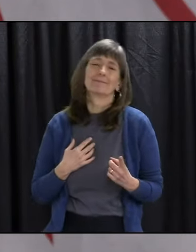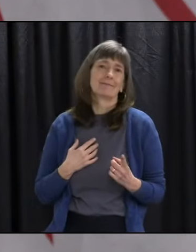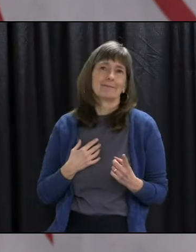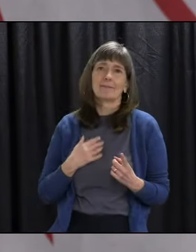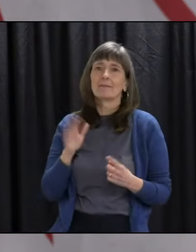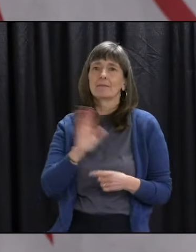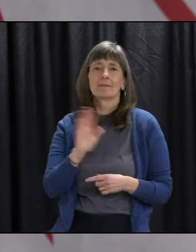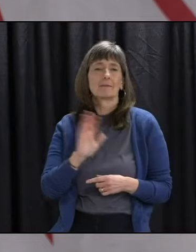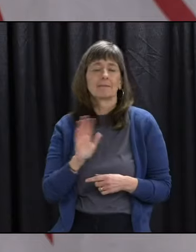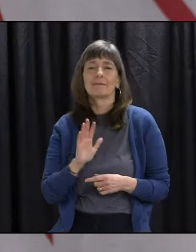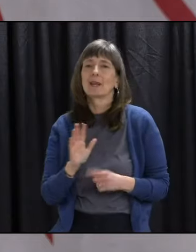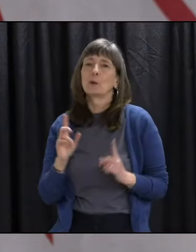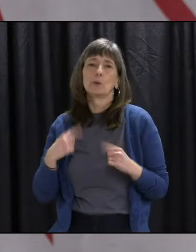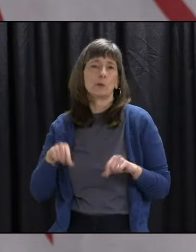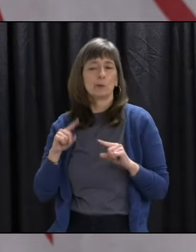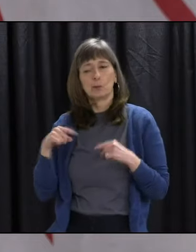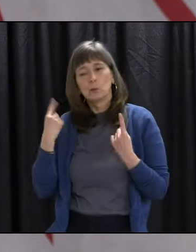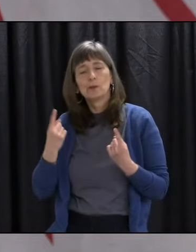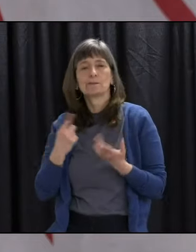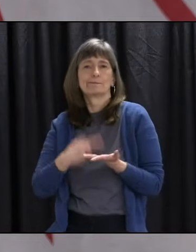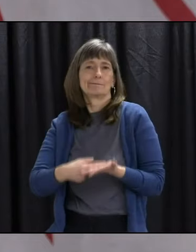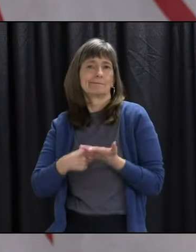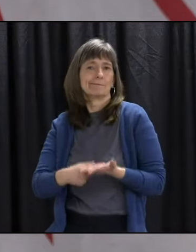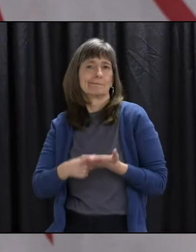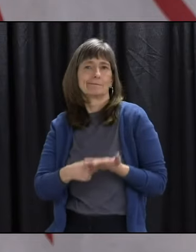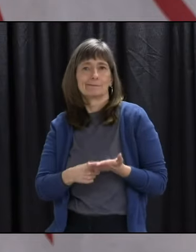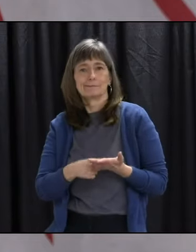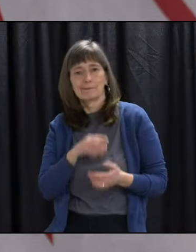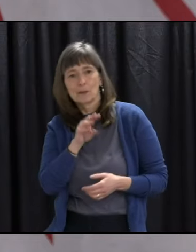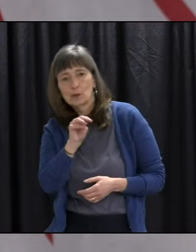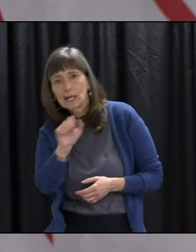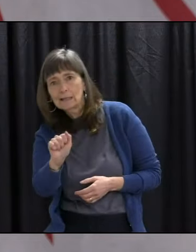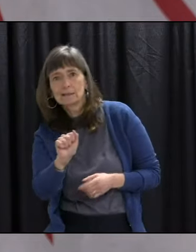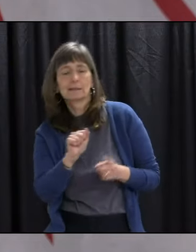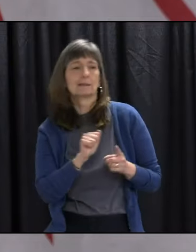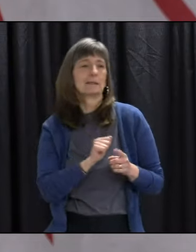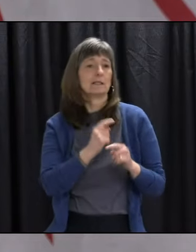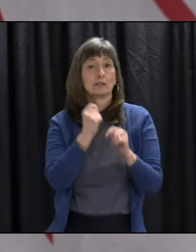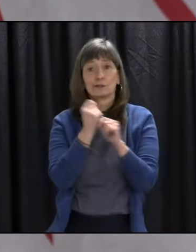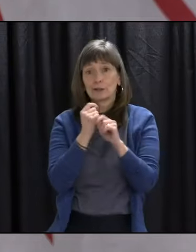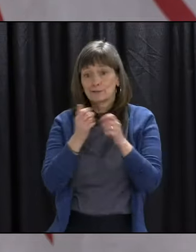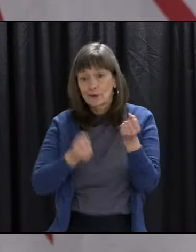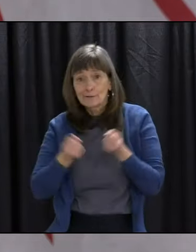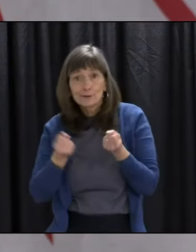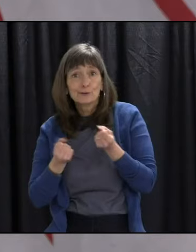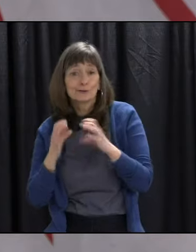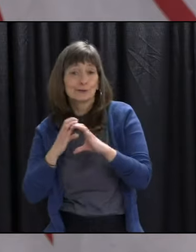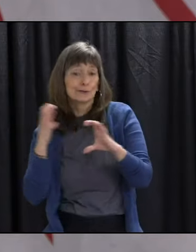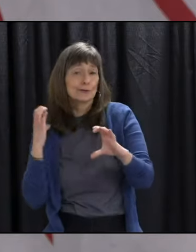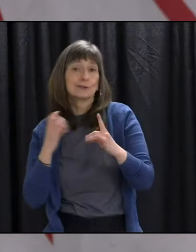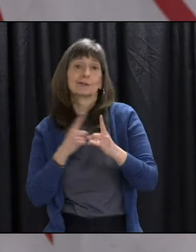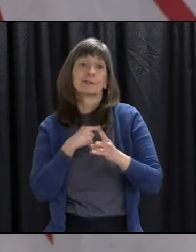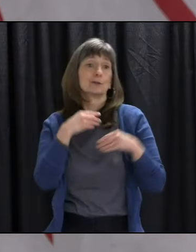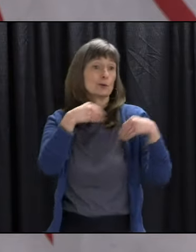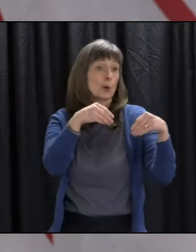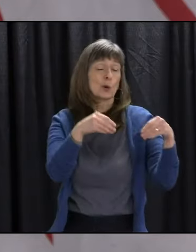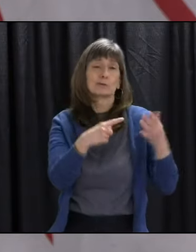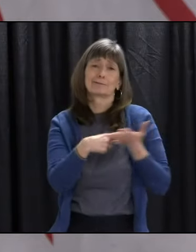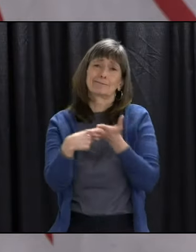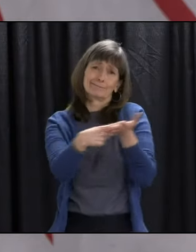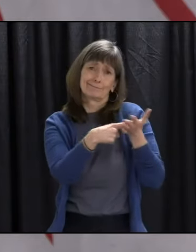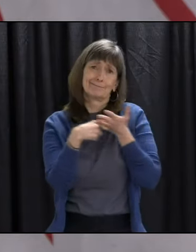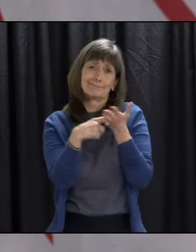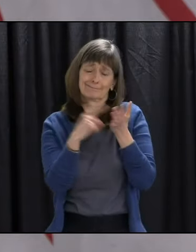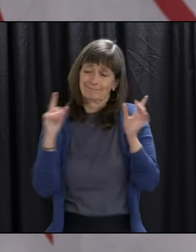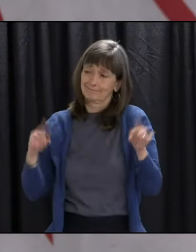been around now for a few weeks. And so we've been in discussions with Marine Atlantic, with the trucking industry, even with some of the retailers. So right now